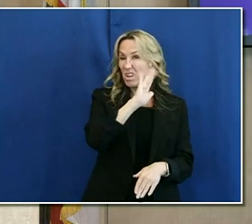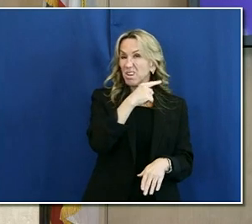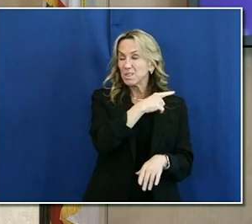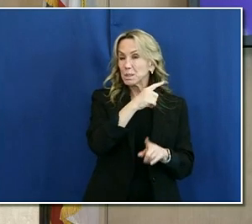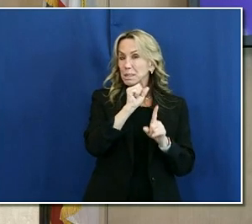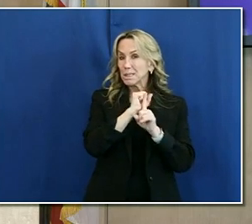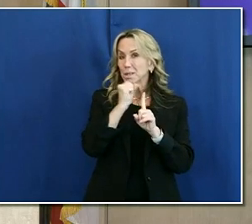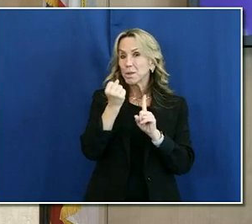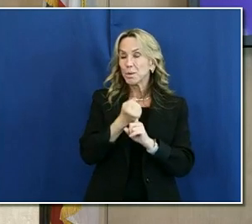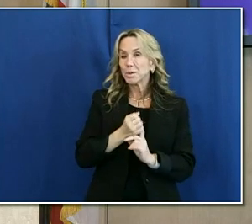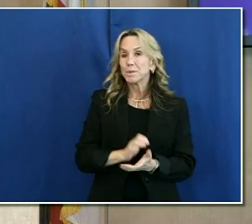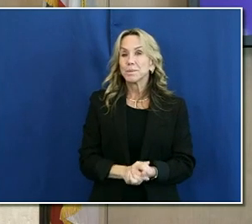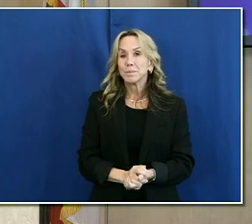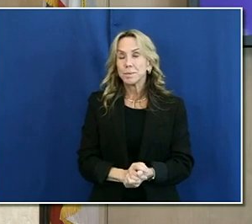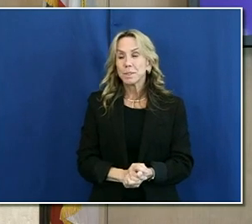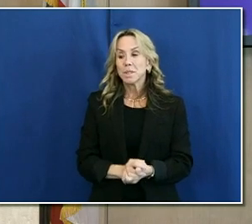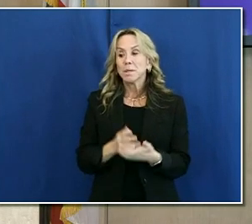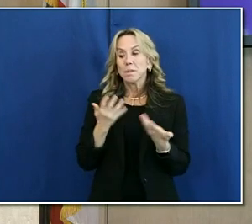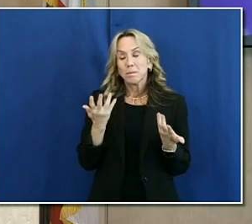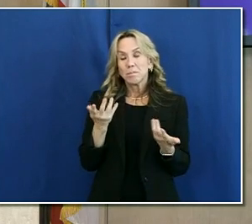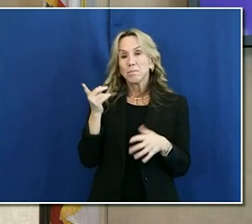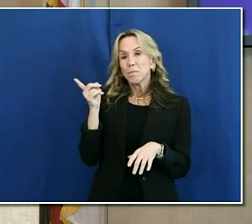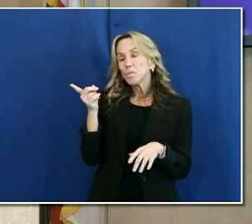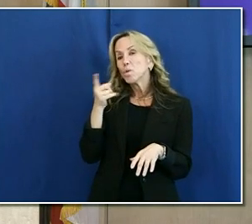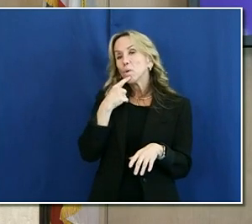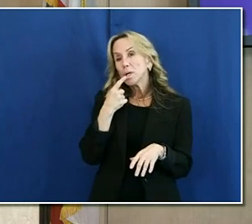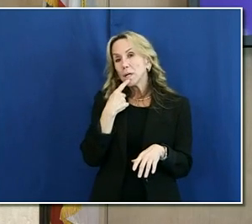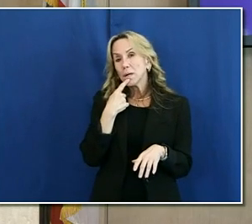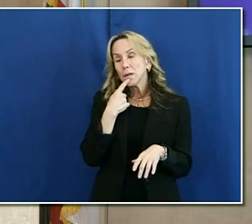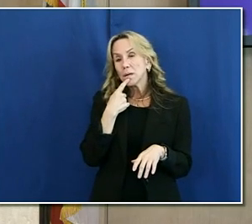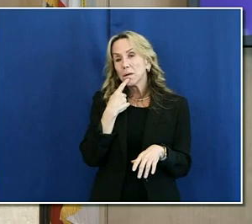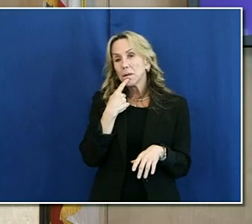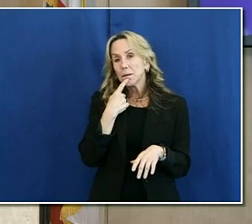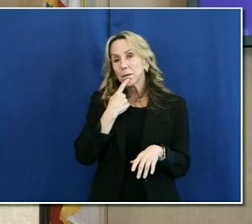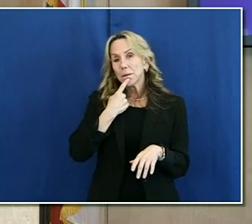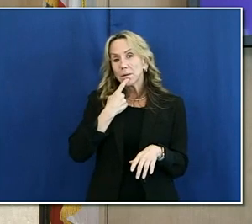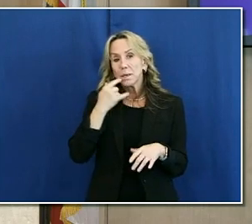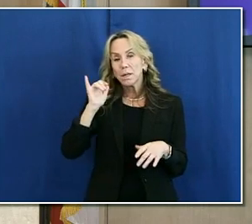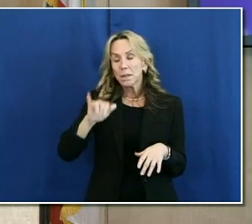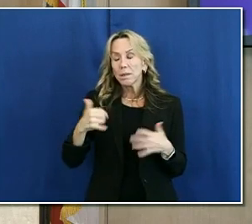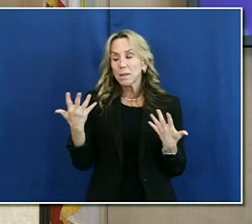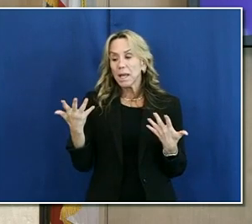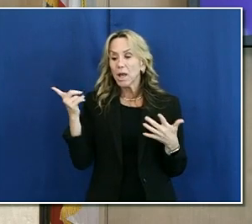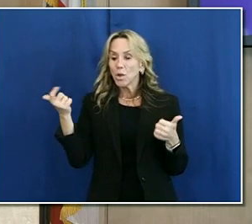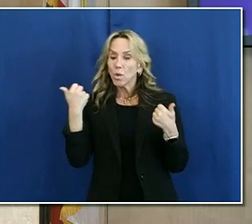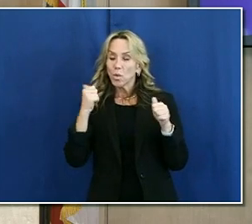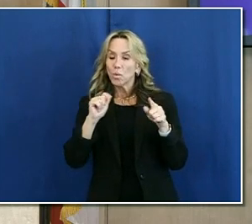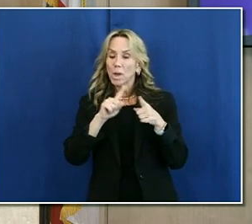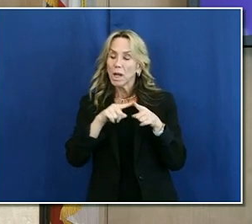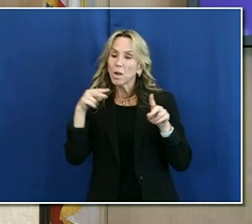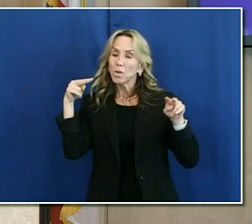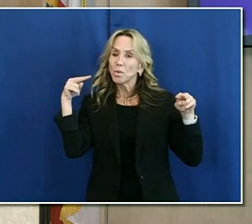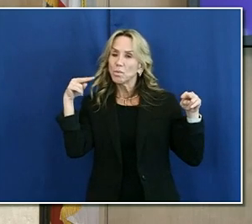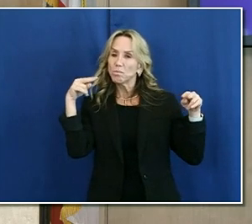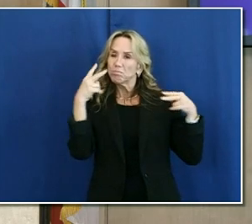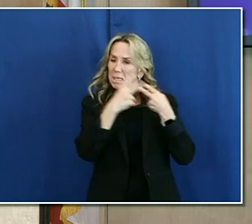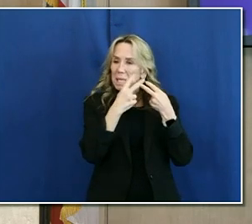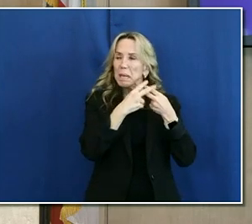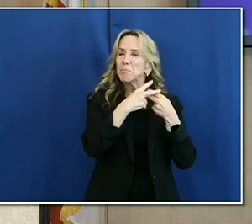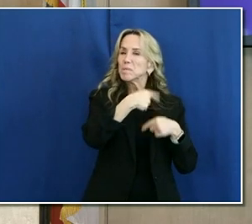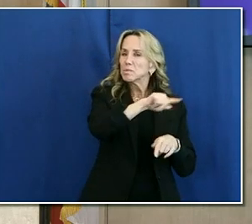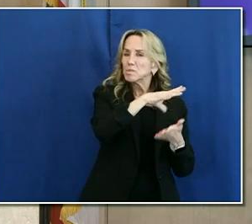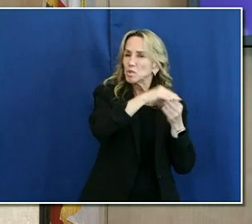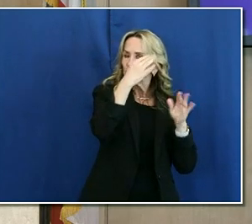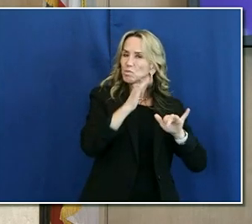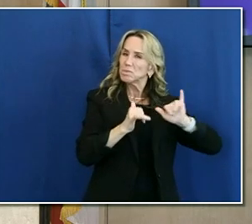advise campuses to keep infected individuals on campus rather than sending them home,